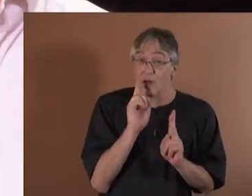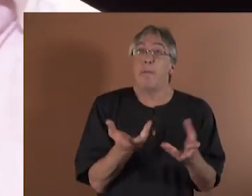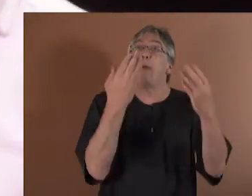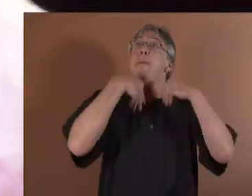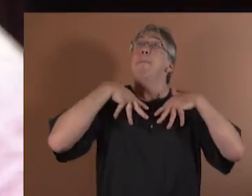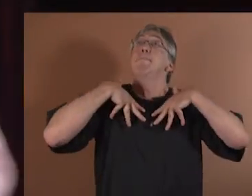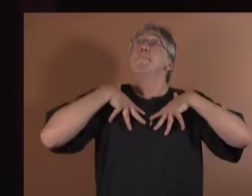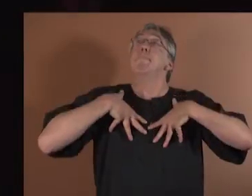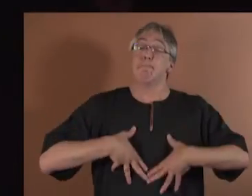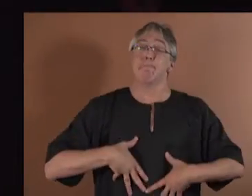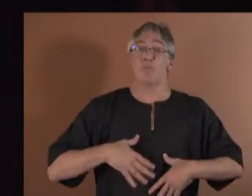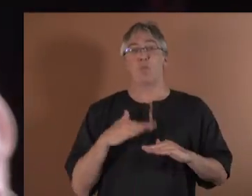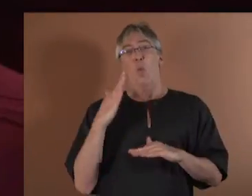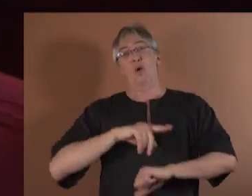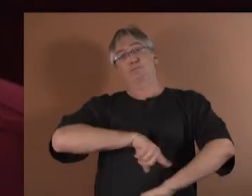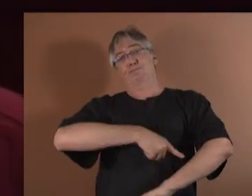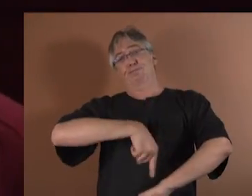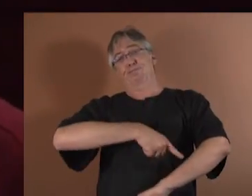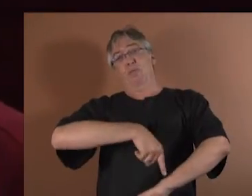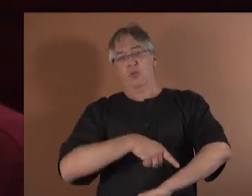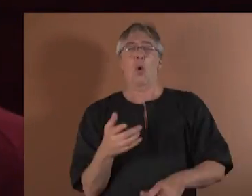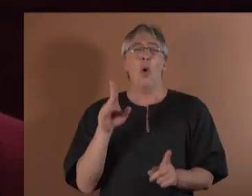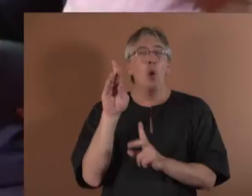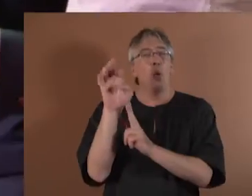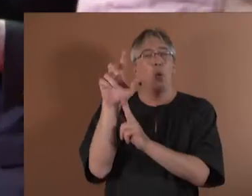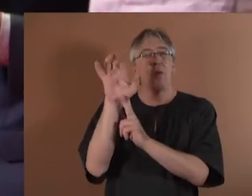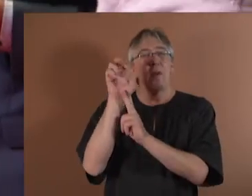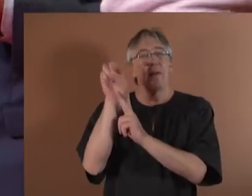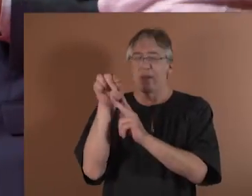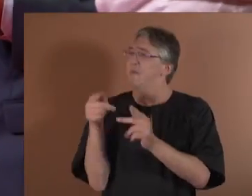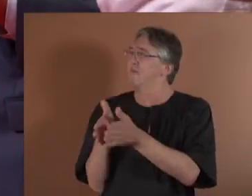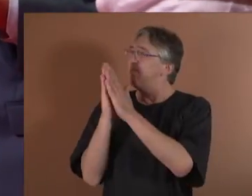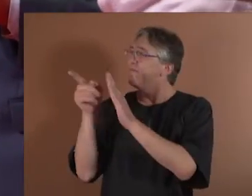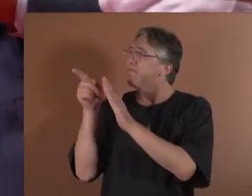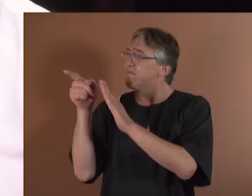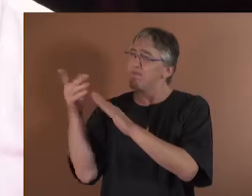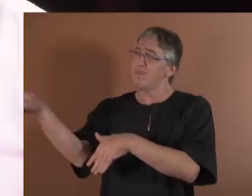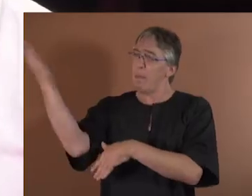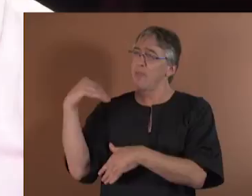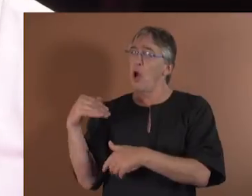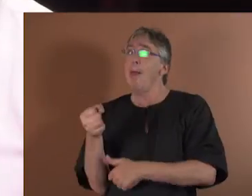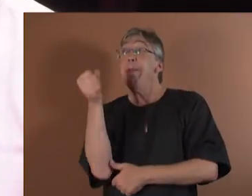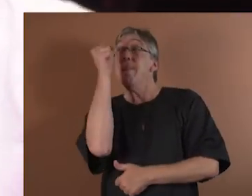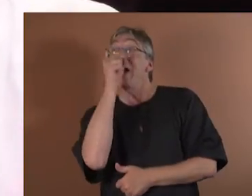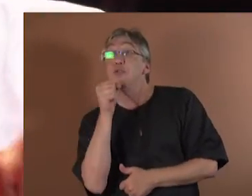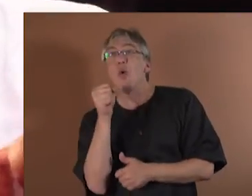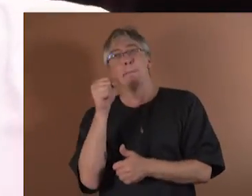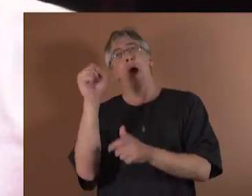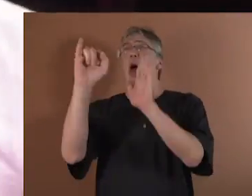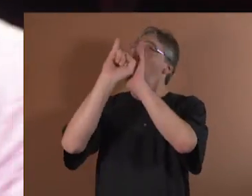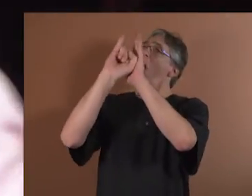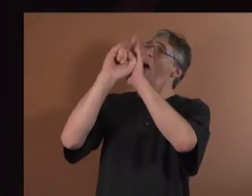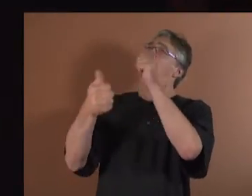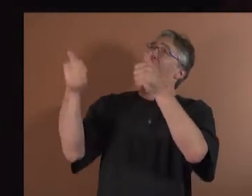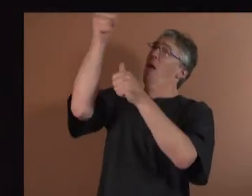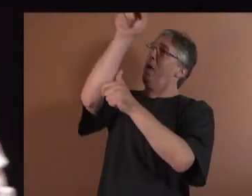So that's why we asked Job Kulwain to bring us these beautiful art pieces called ice creams of icons. And now I have a